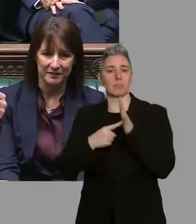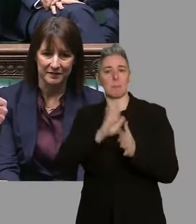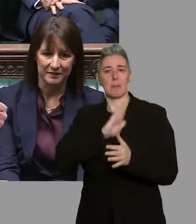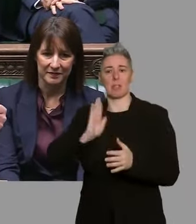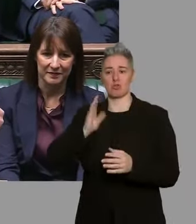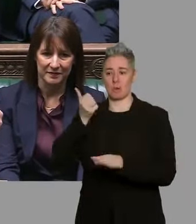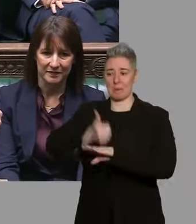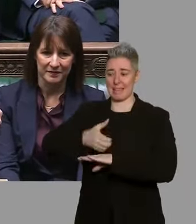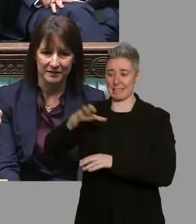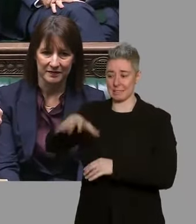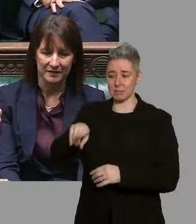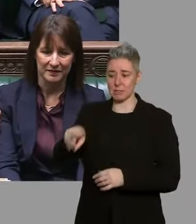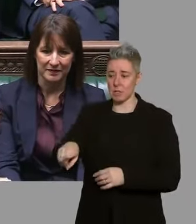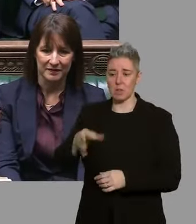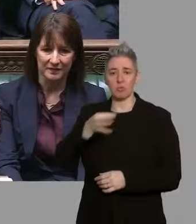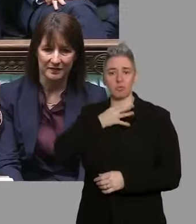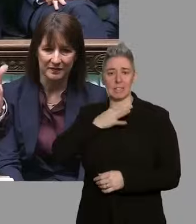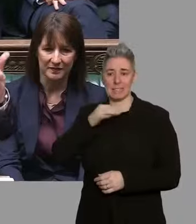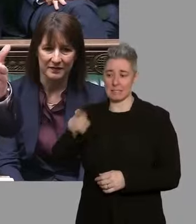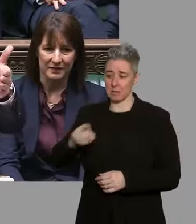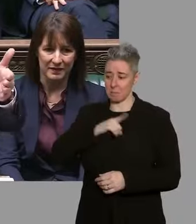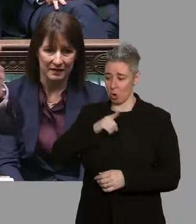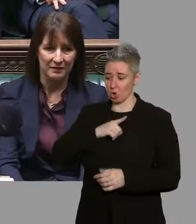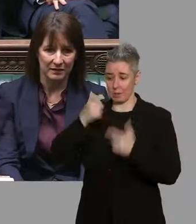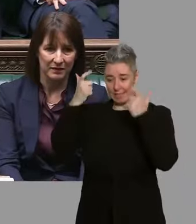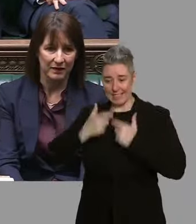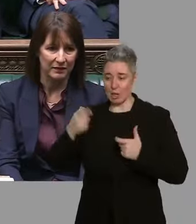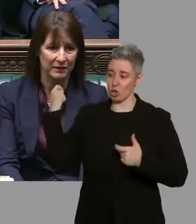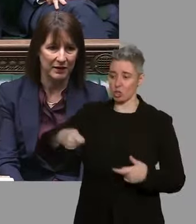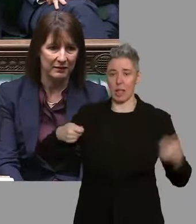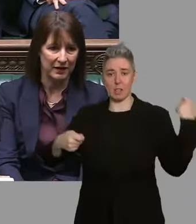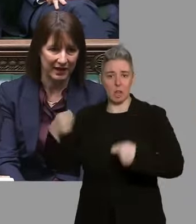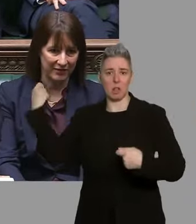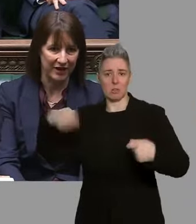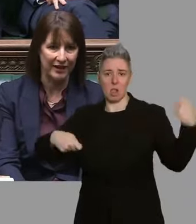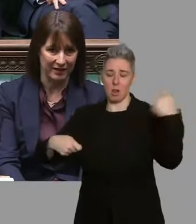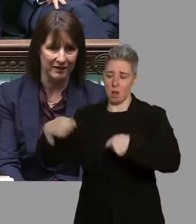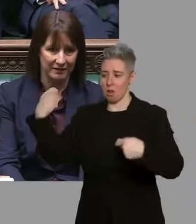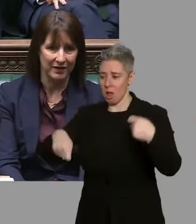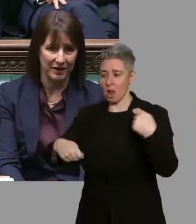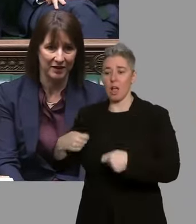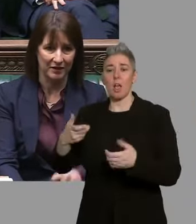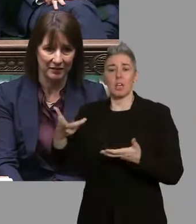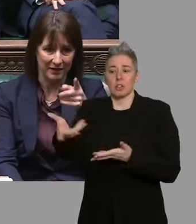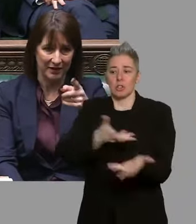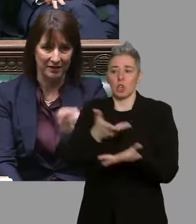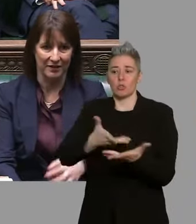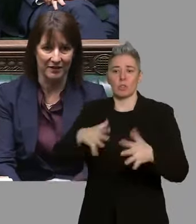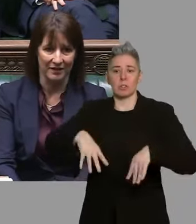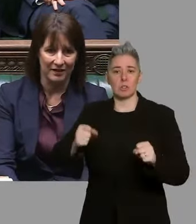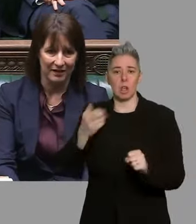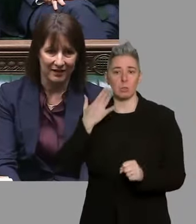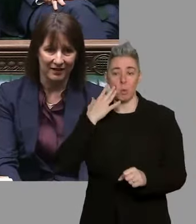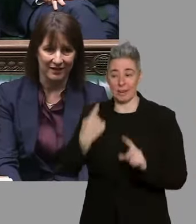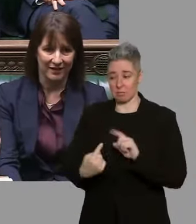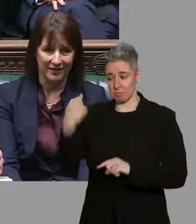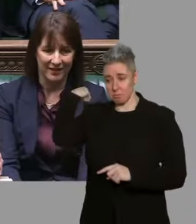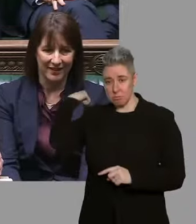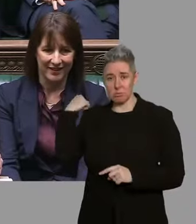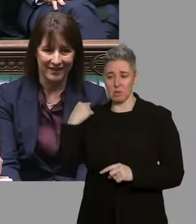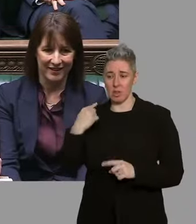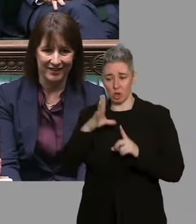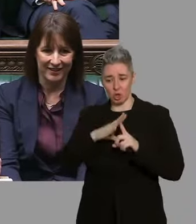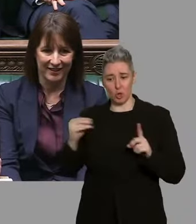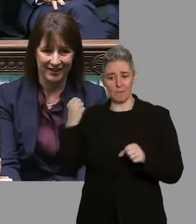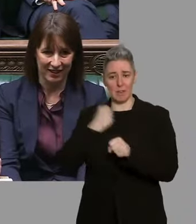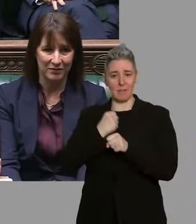The negotiations were started under the last government. The then Foreign Secretary came